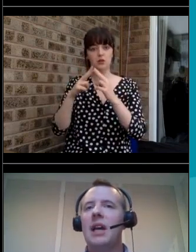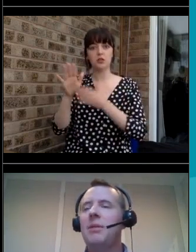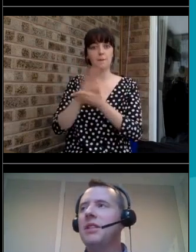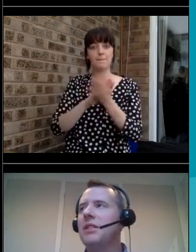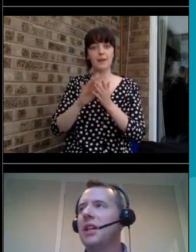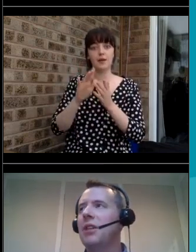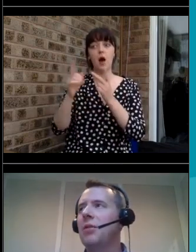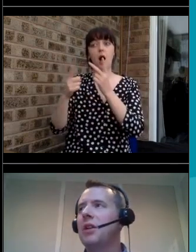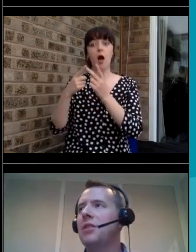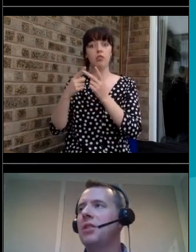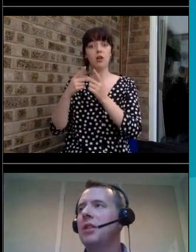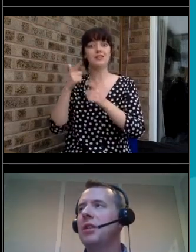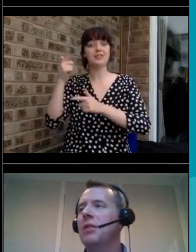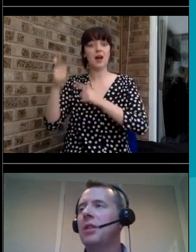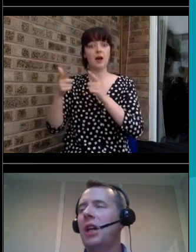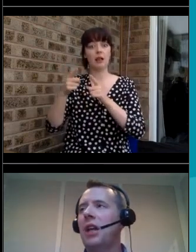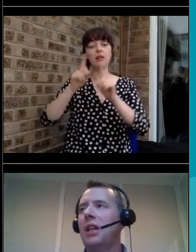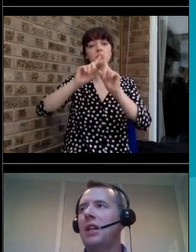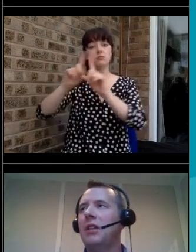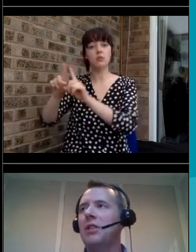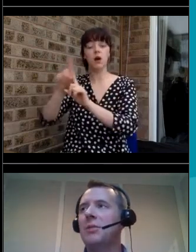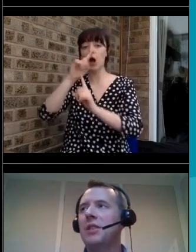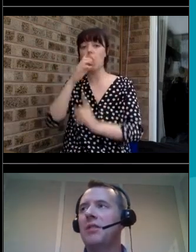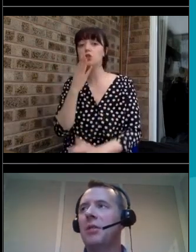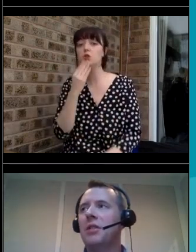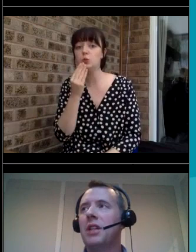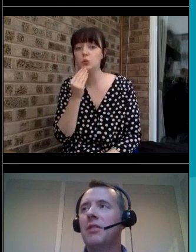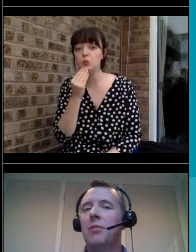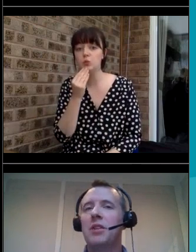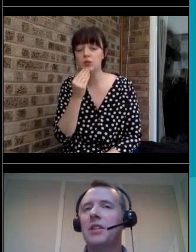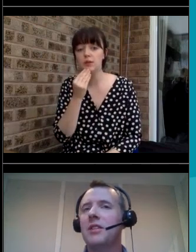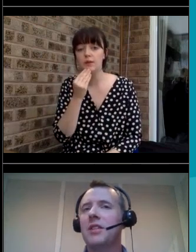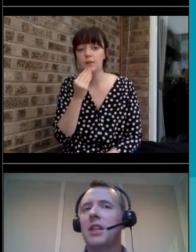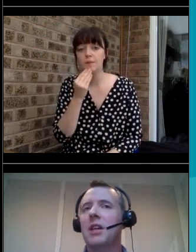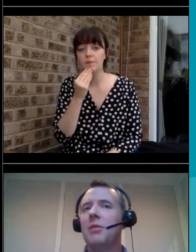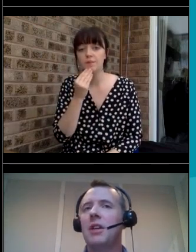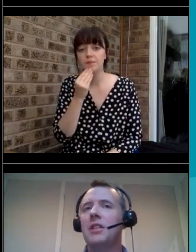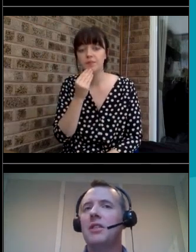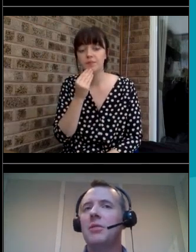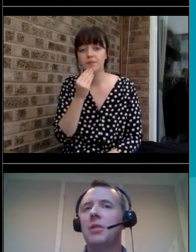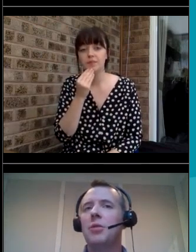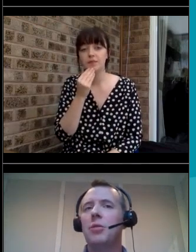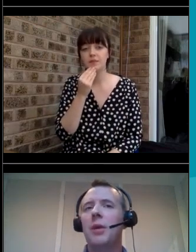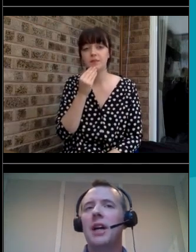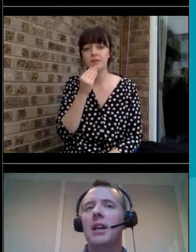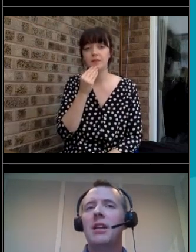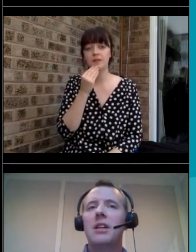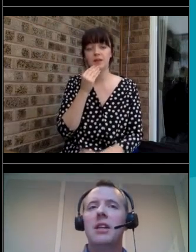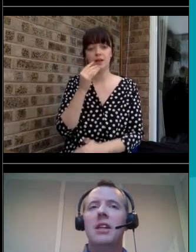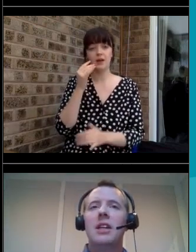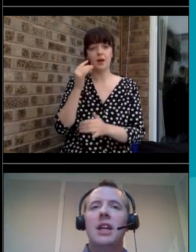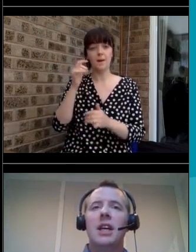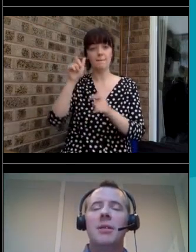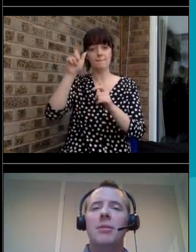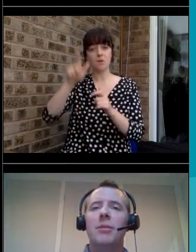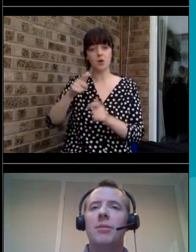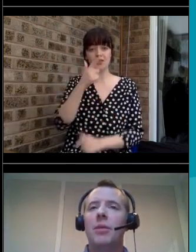Be happy to take a specific question, if the person asking that would like to do a callback.